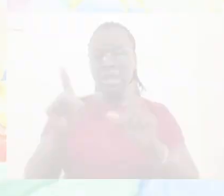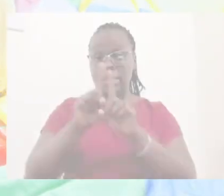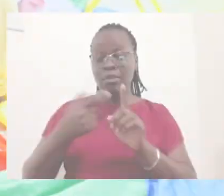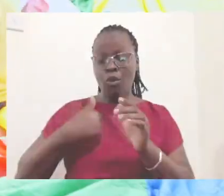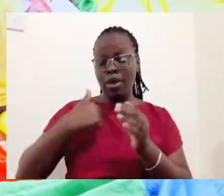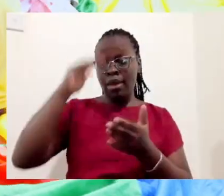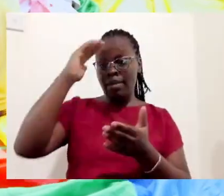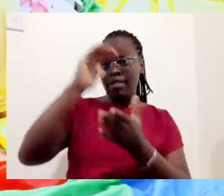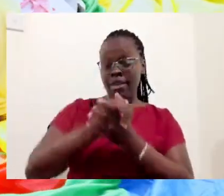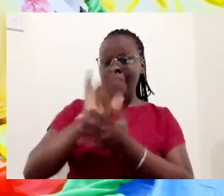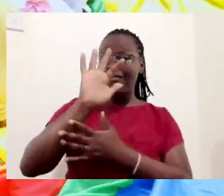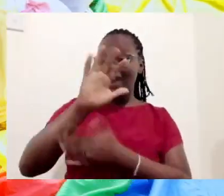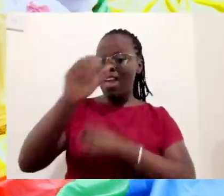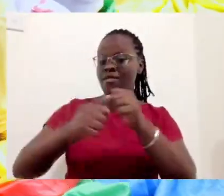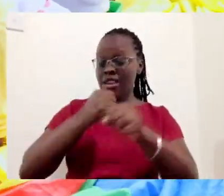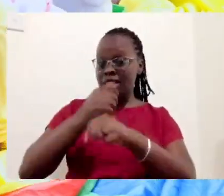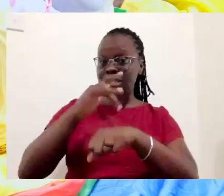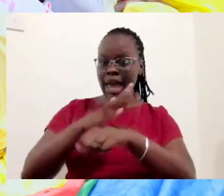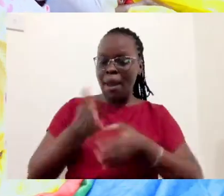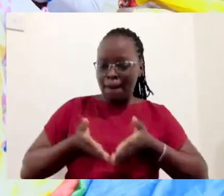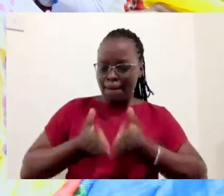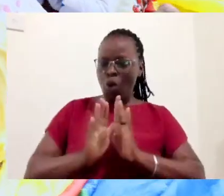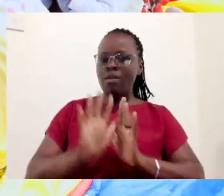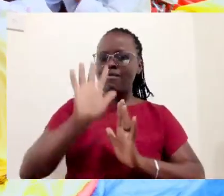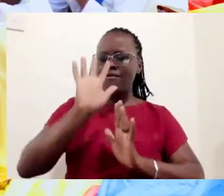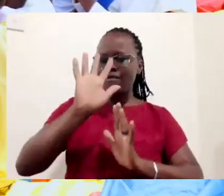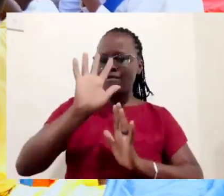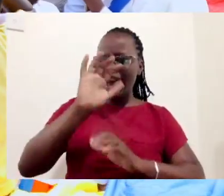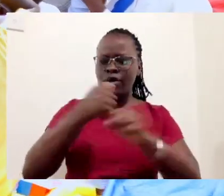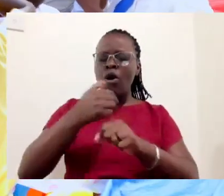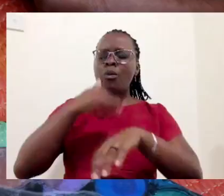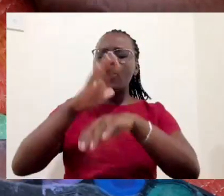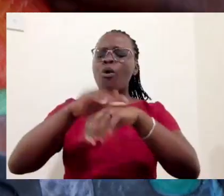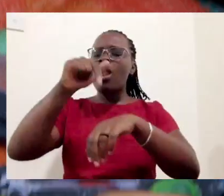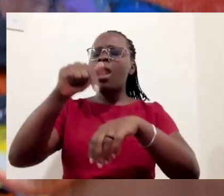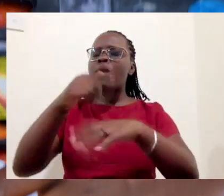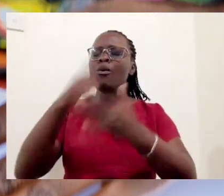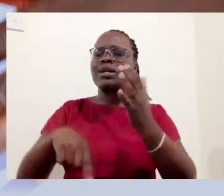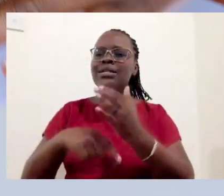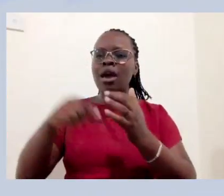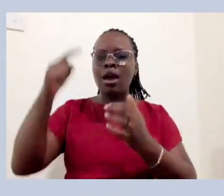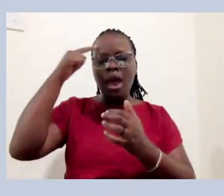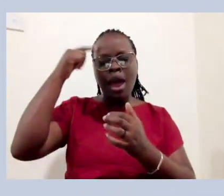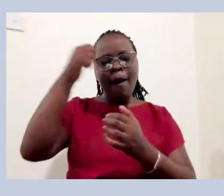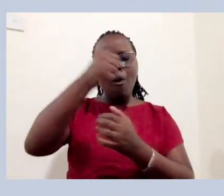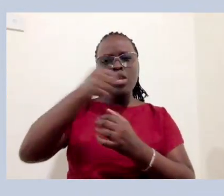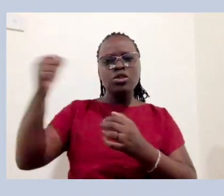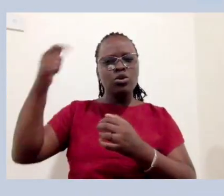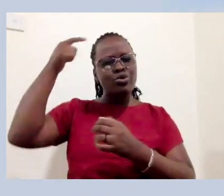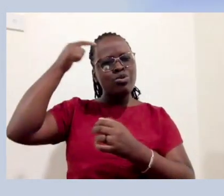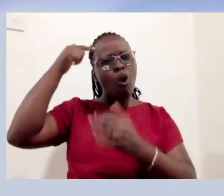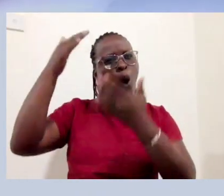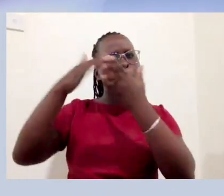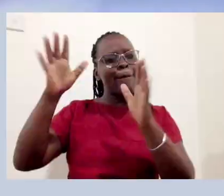also believe that in the first 5 years of life, we call it windows of the brain of the child. It is so open